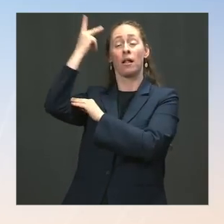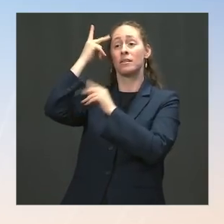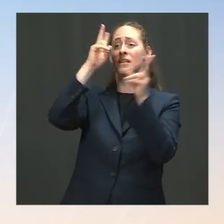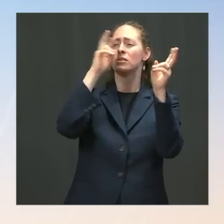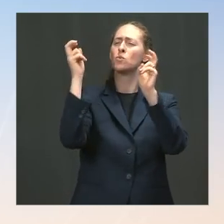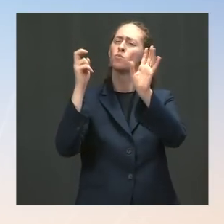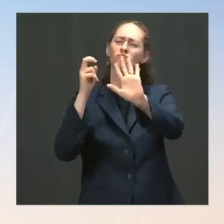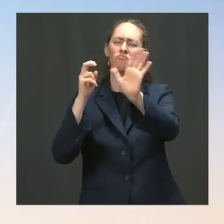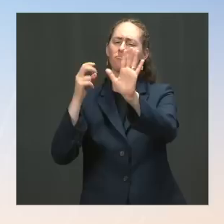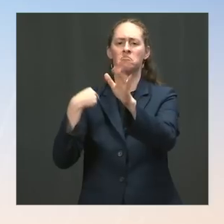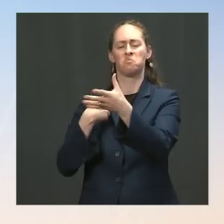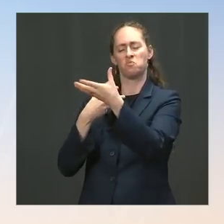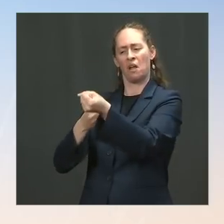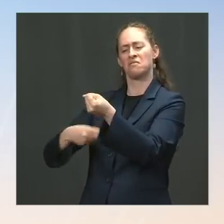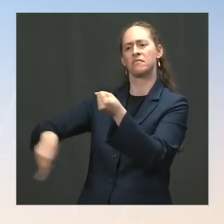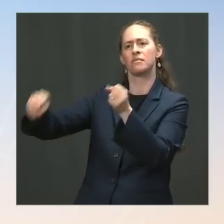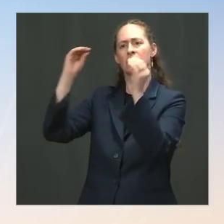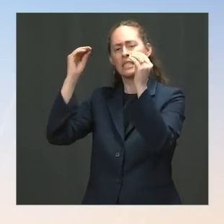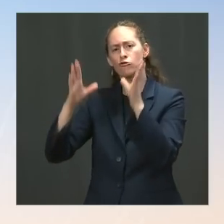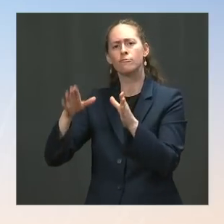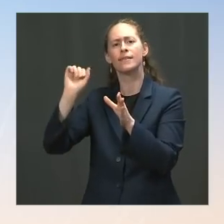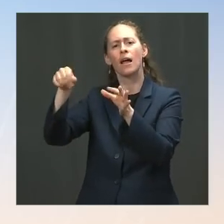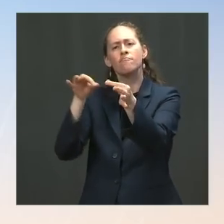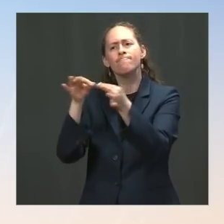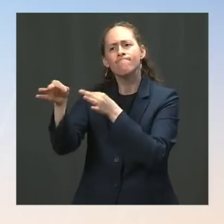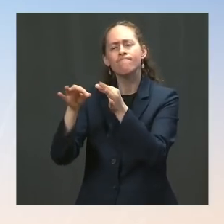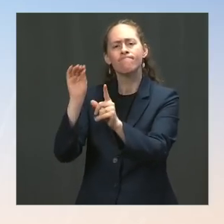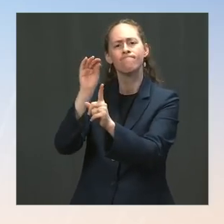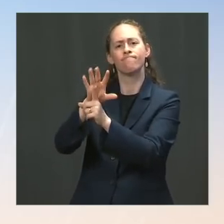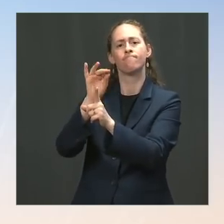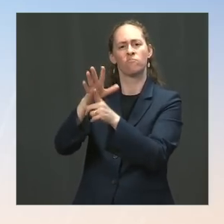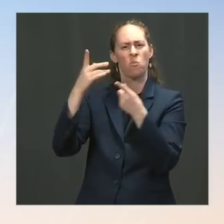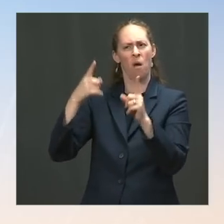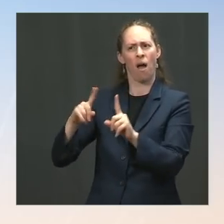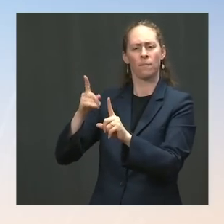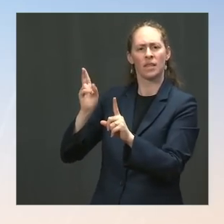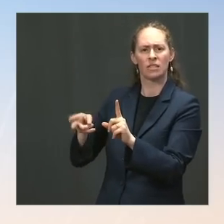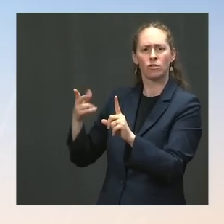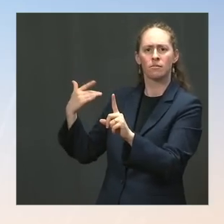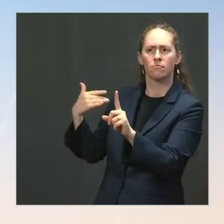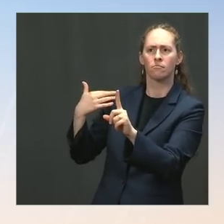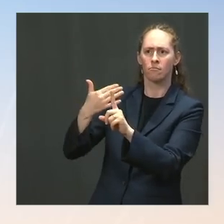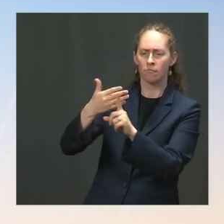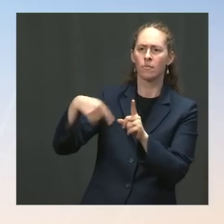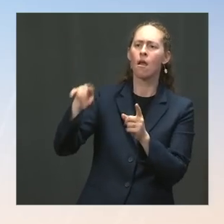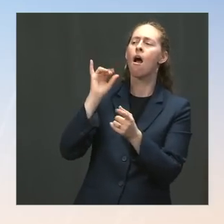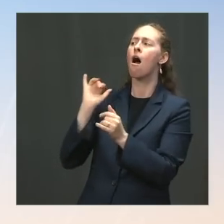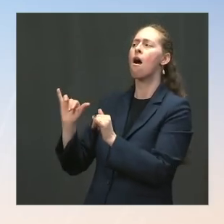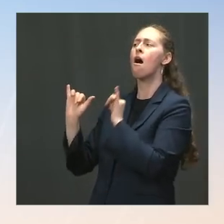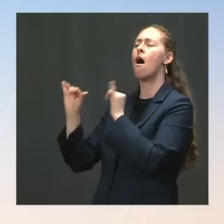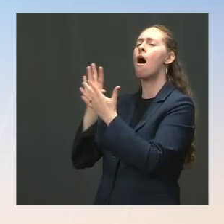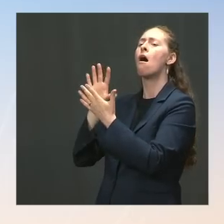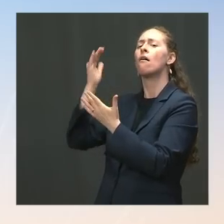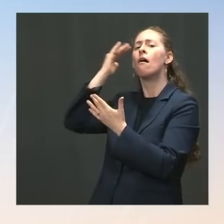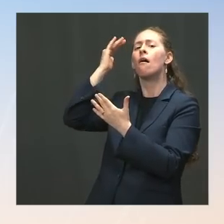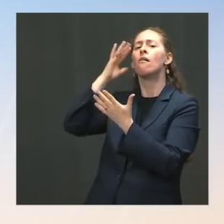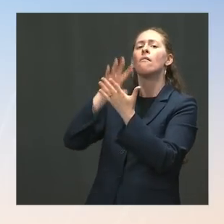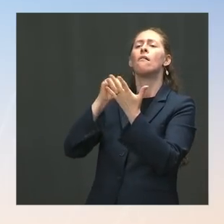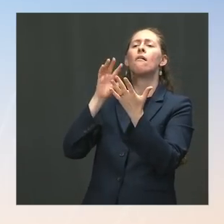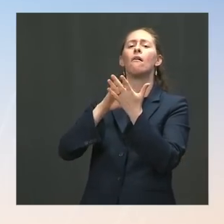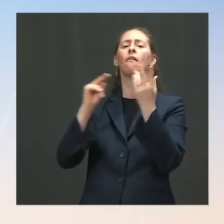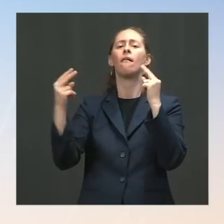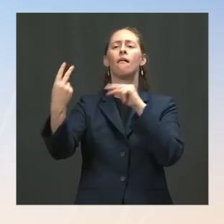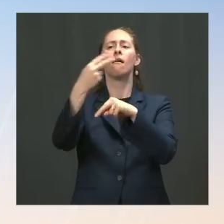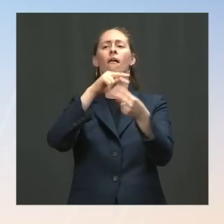about our history, and in the process, we can learn about one another and become a stronger nation. Thank you. Still on track, that